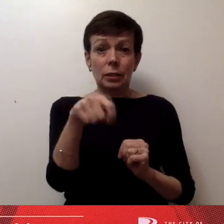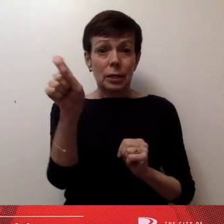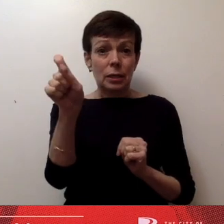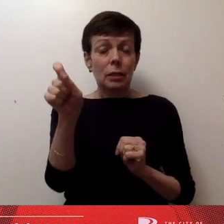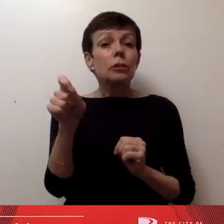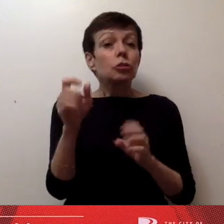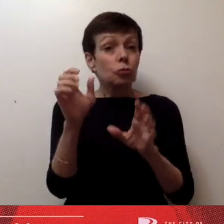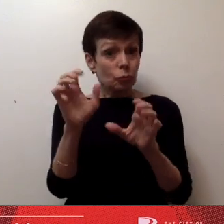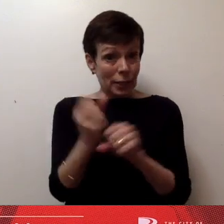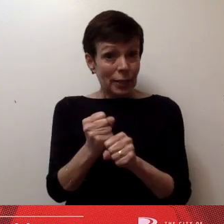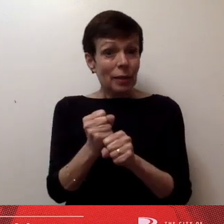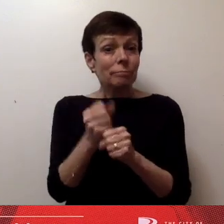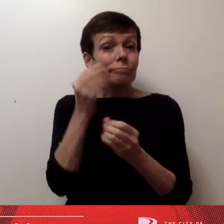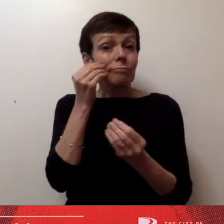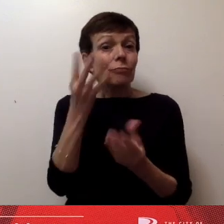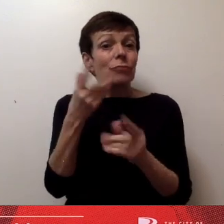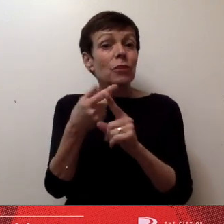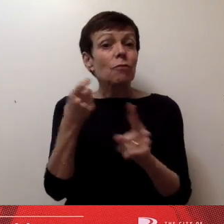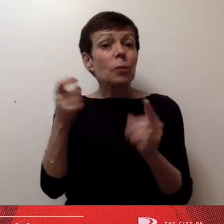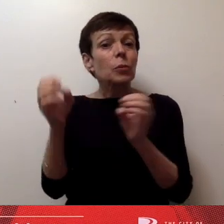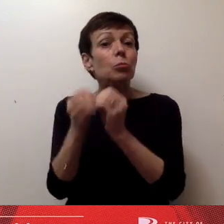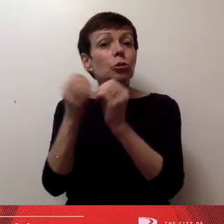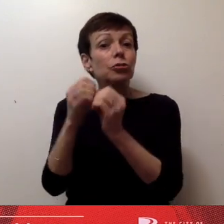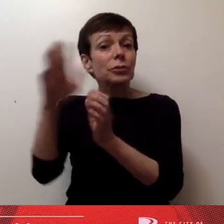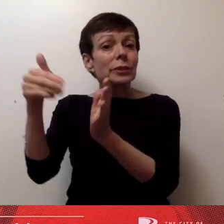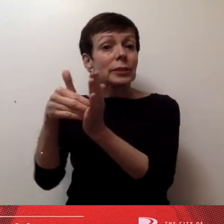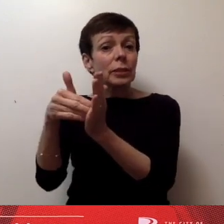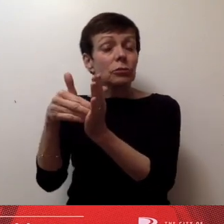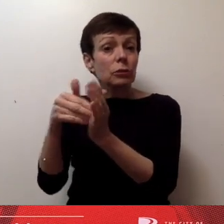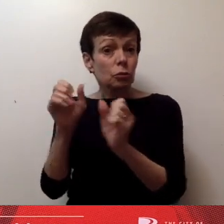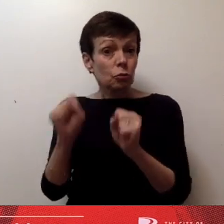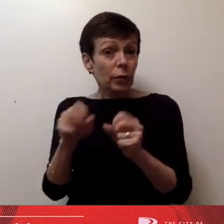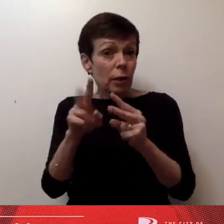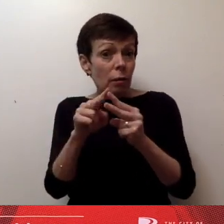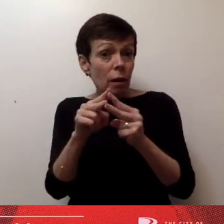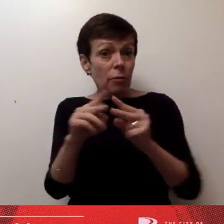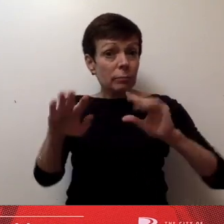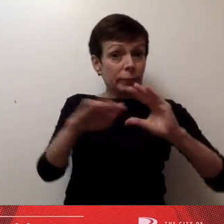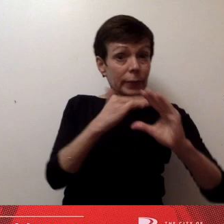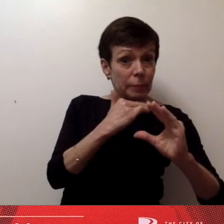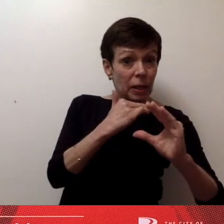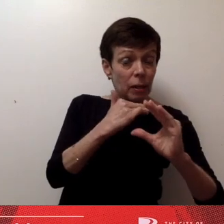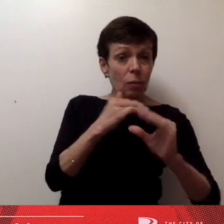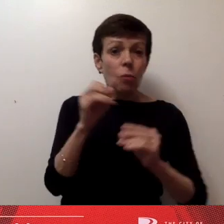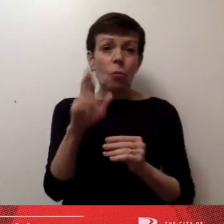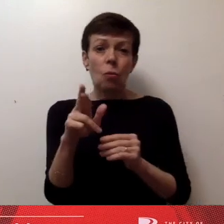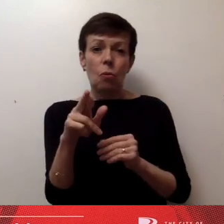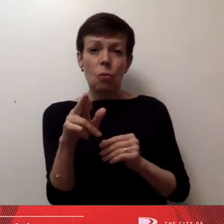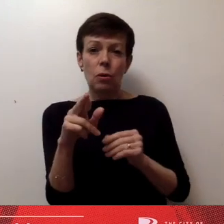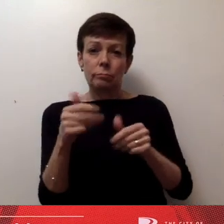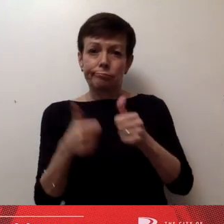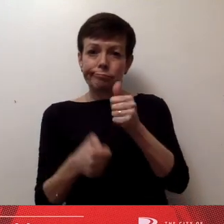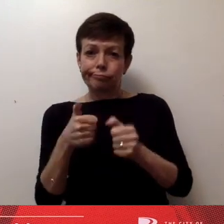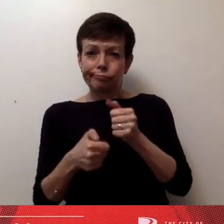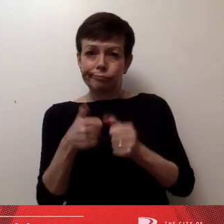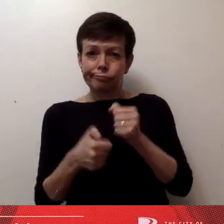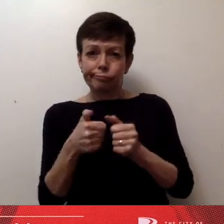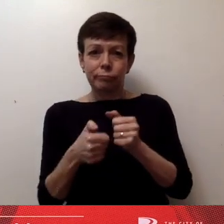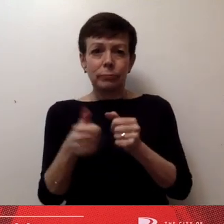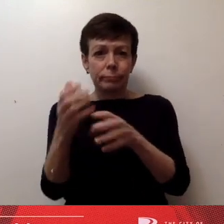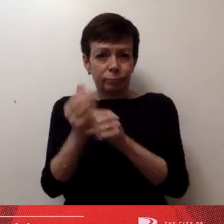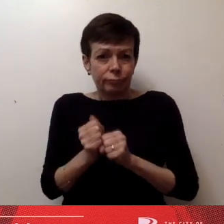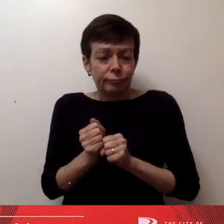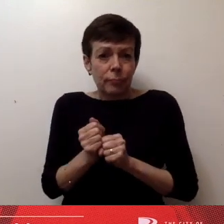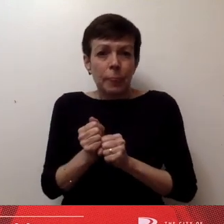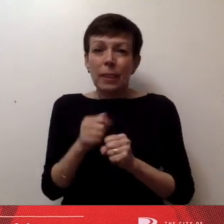emergency operations by email or by SMS text. But I will just note, you actually have to go in and click that for you to be able to receive